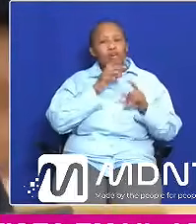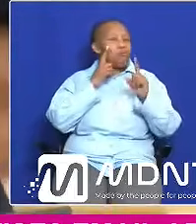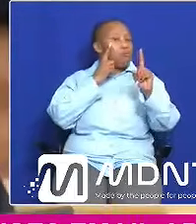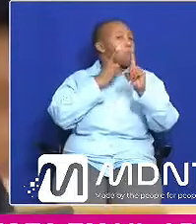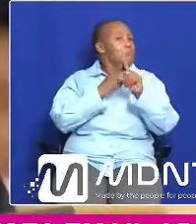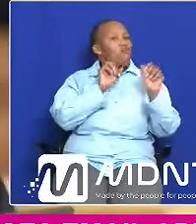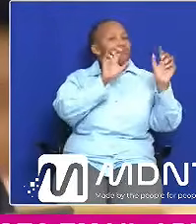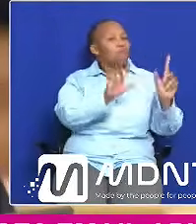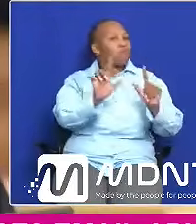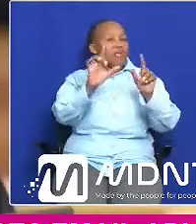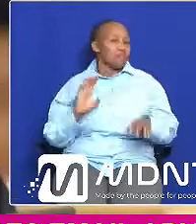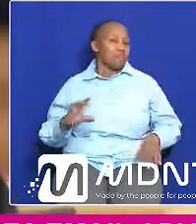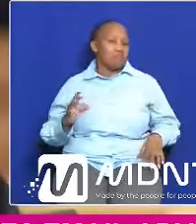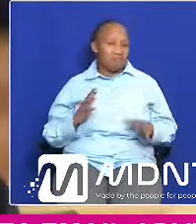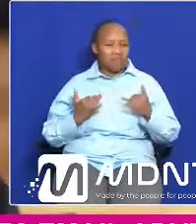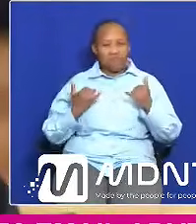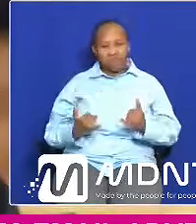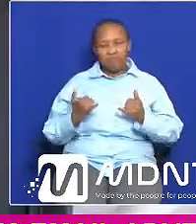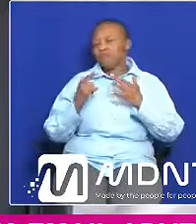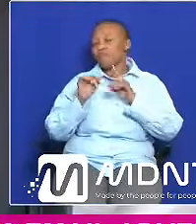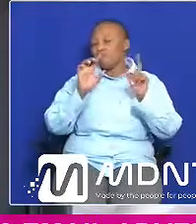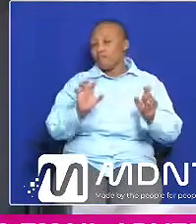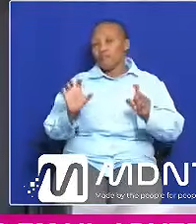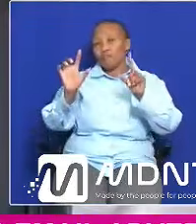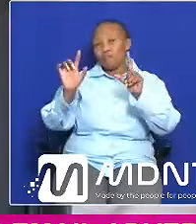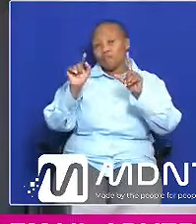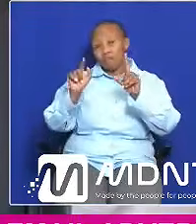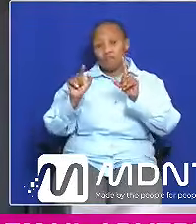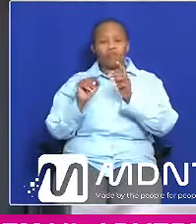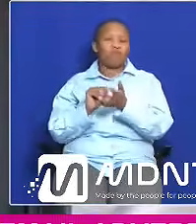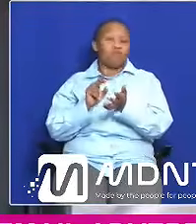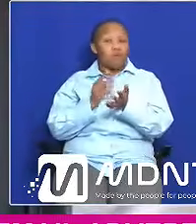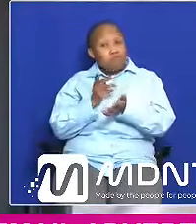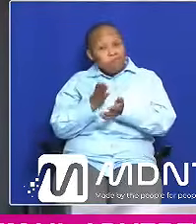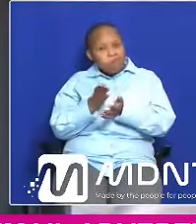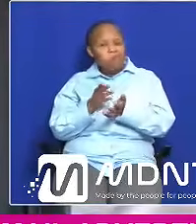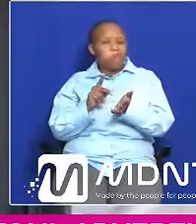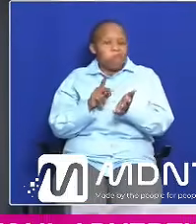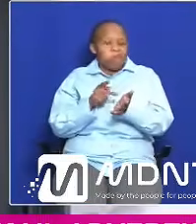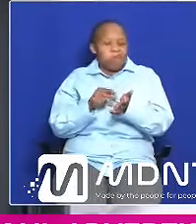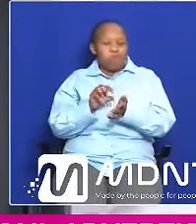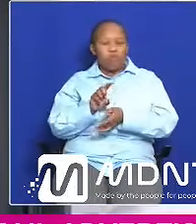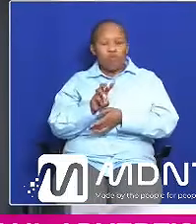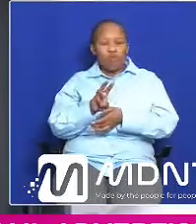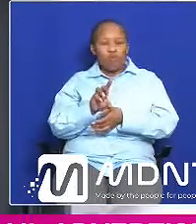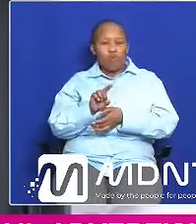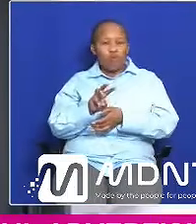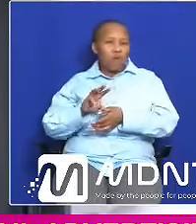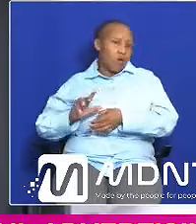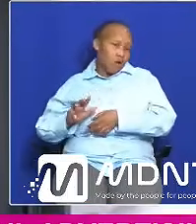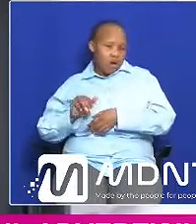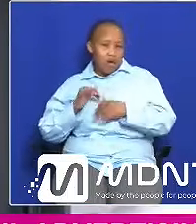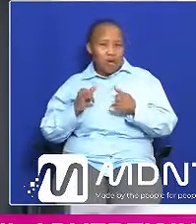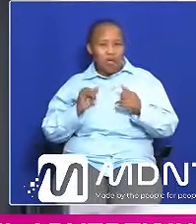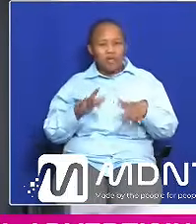I undertake to do and what we'll be doing shortly is to share with you what I call the live version that would permit you to double-click and